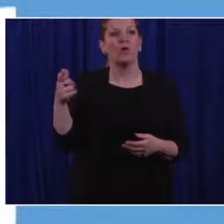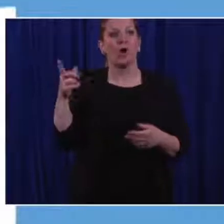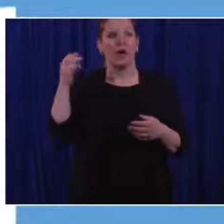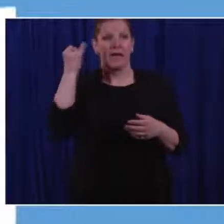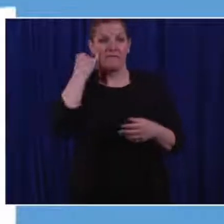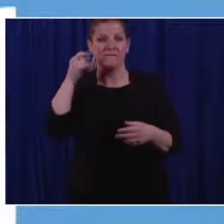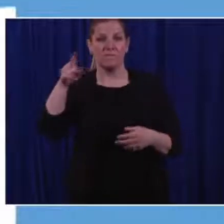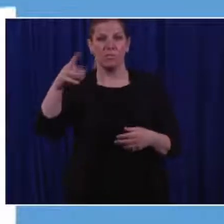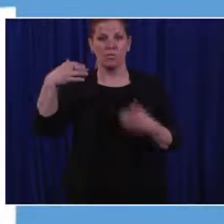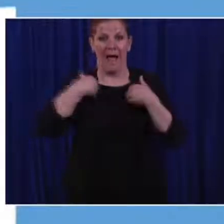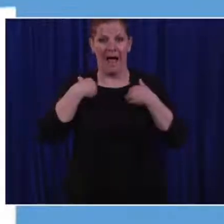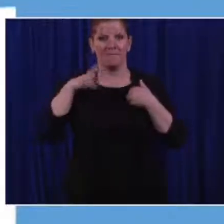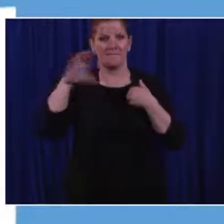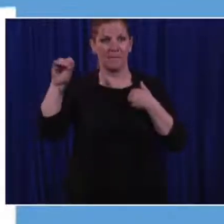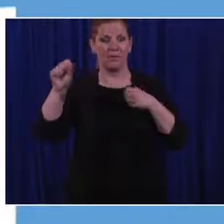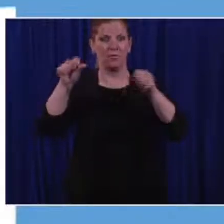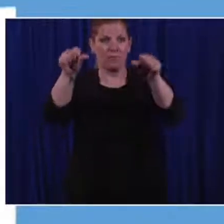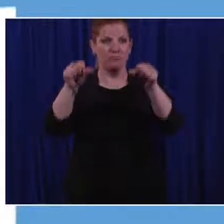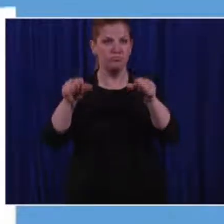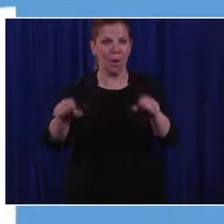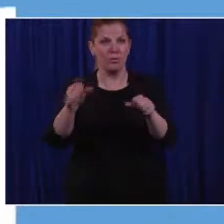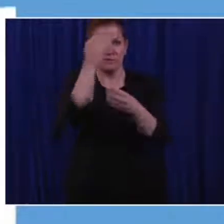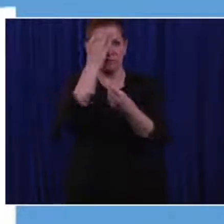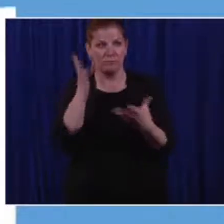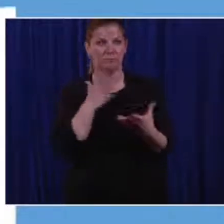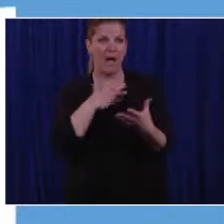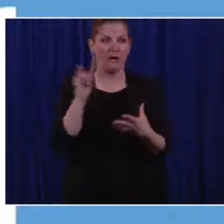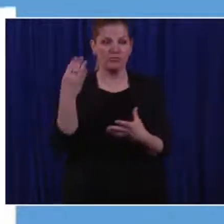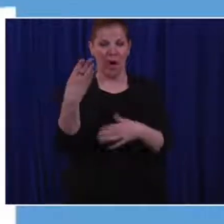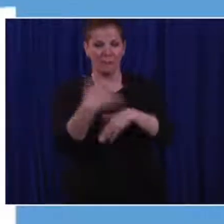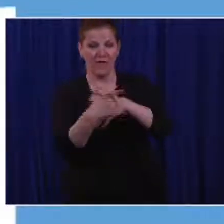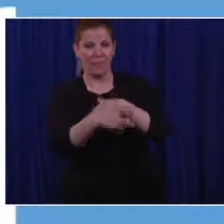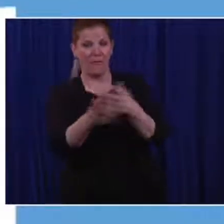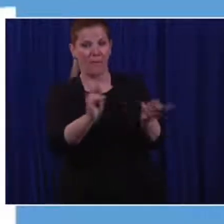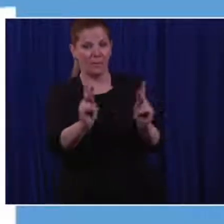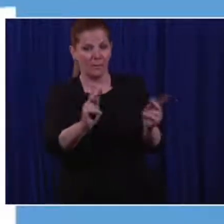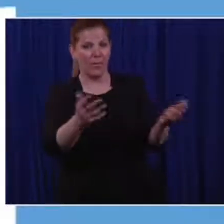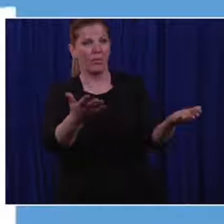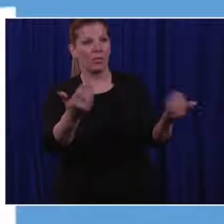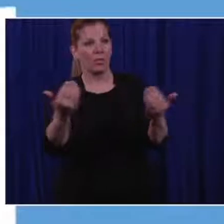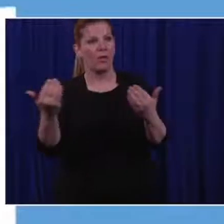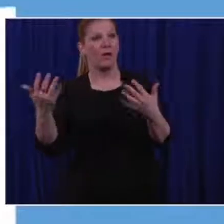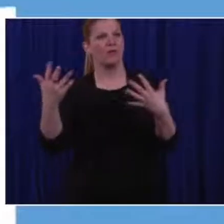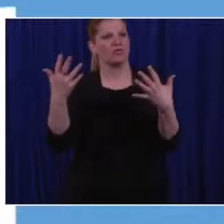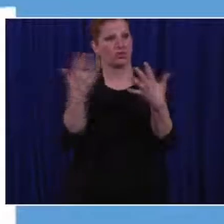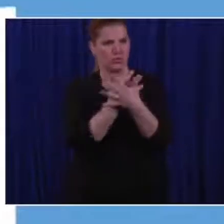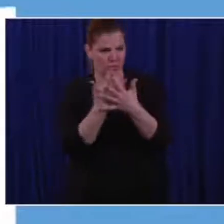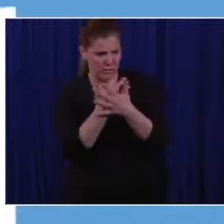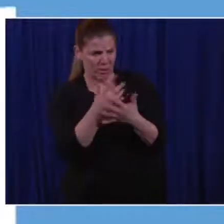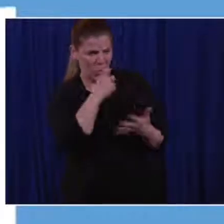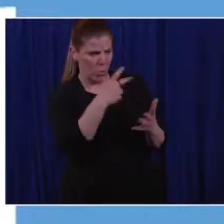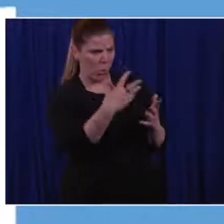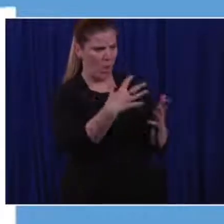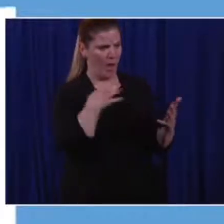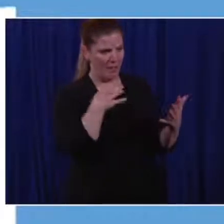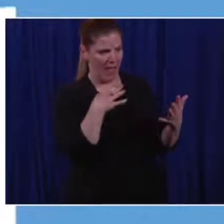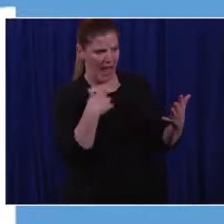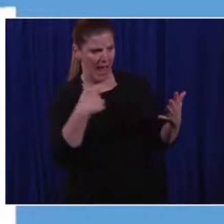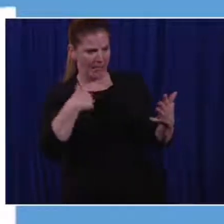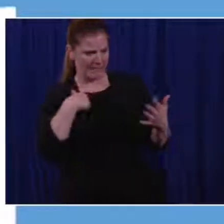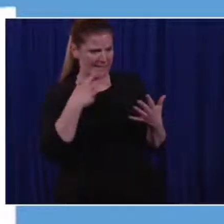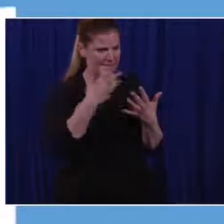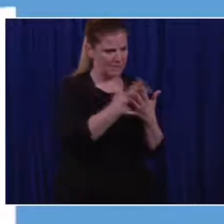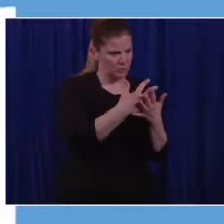set up automatic questions to screen applicants, all of the kind of filtering tools that